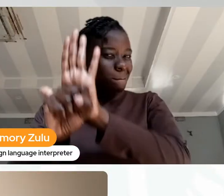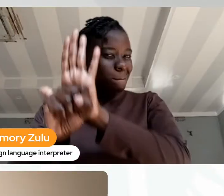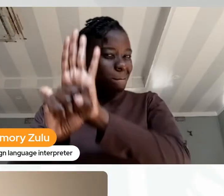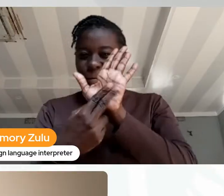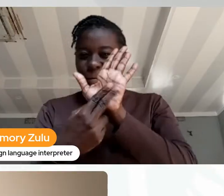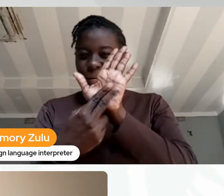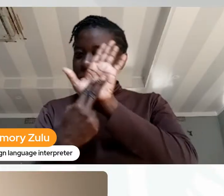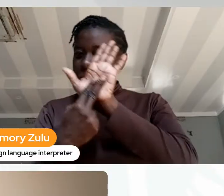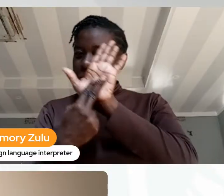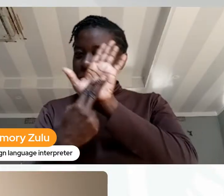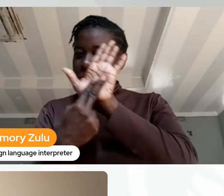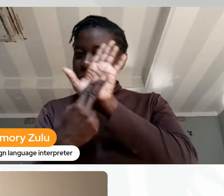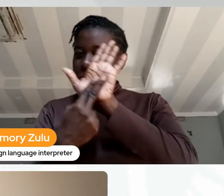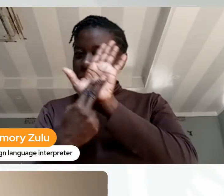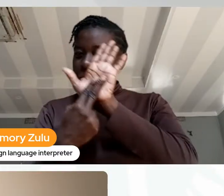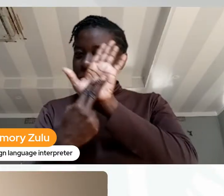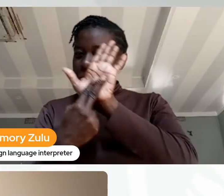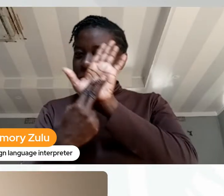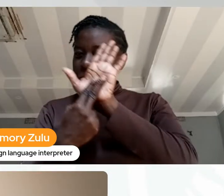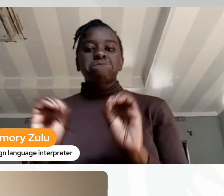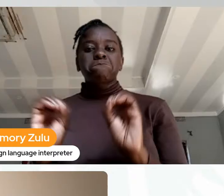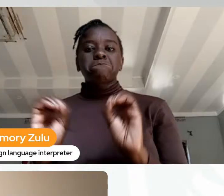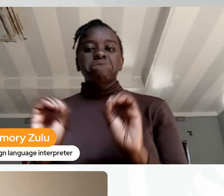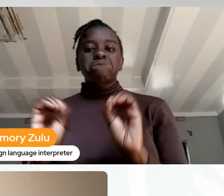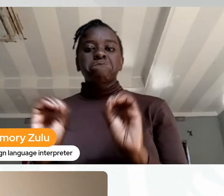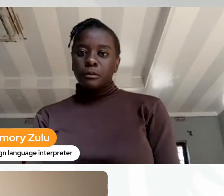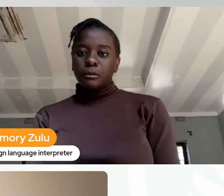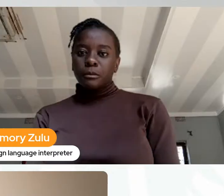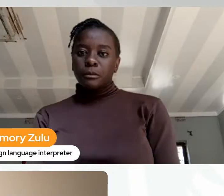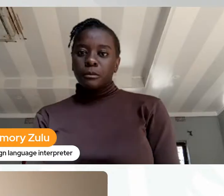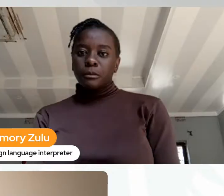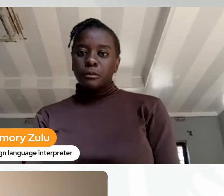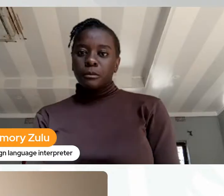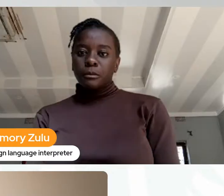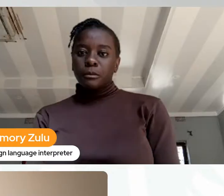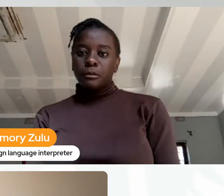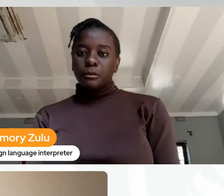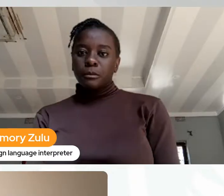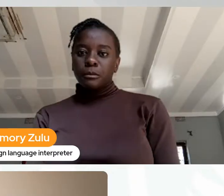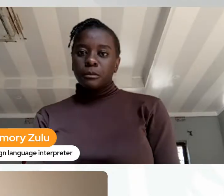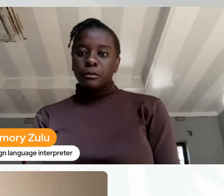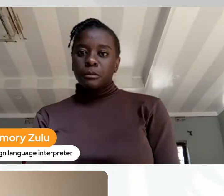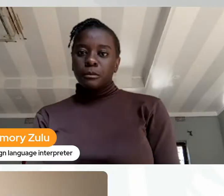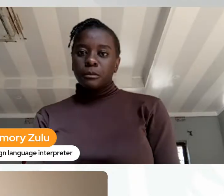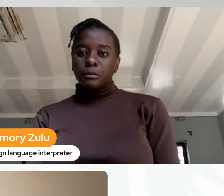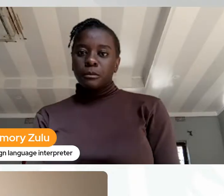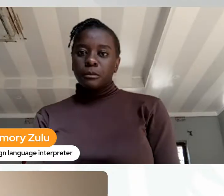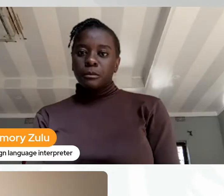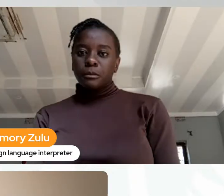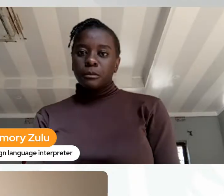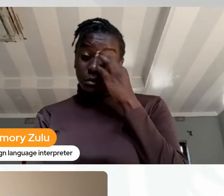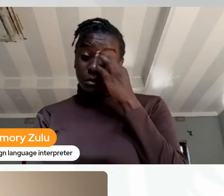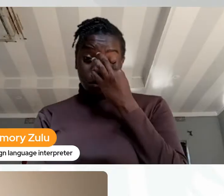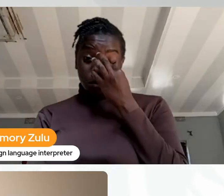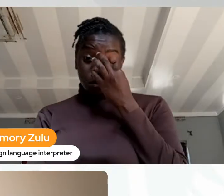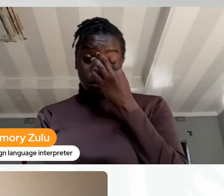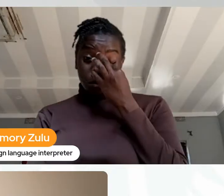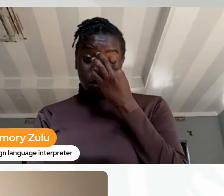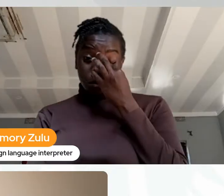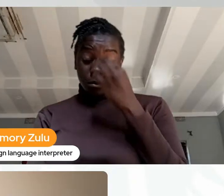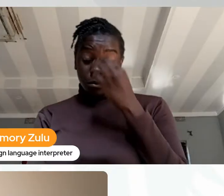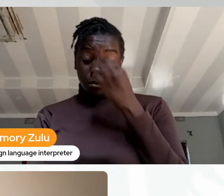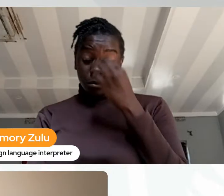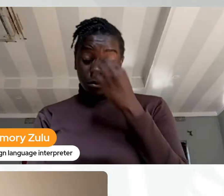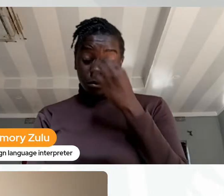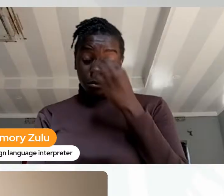stigma or discrimination again, or maybe avoiding being judged because of whatever they might